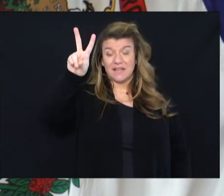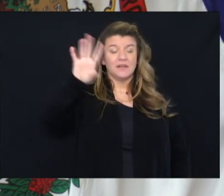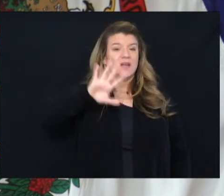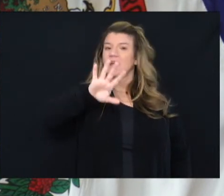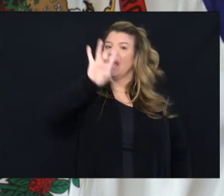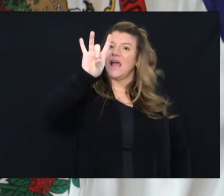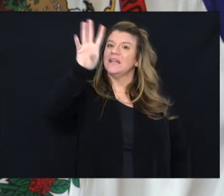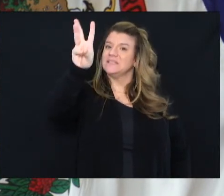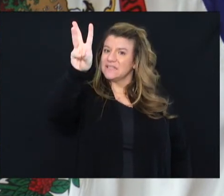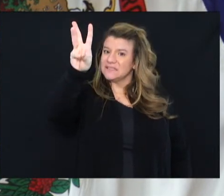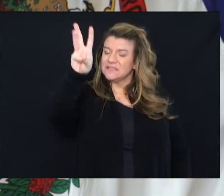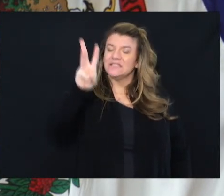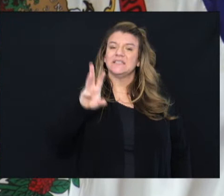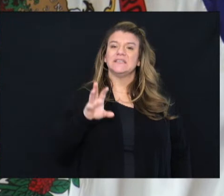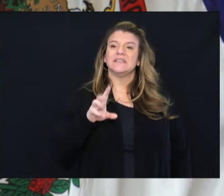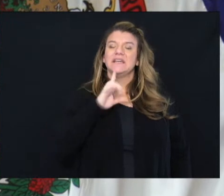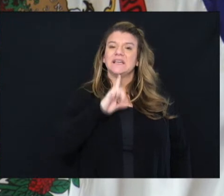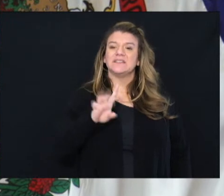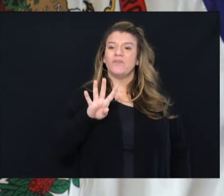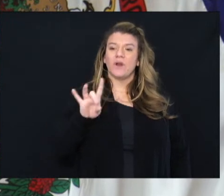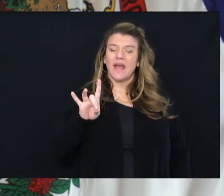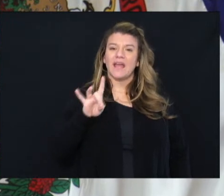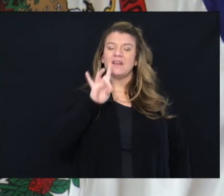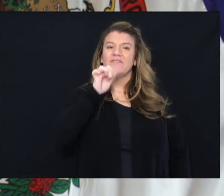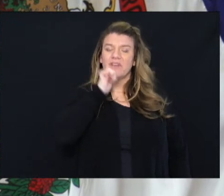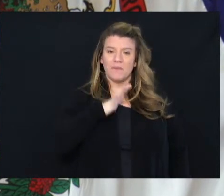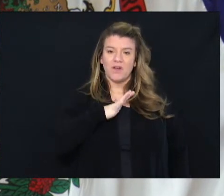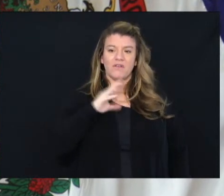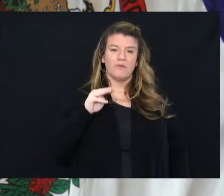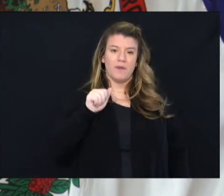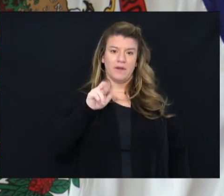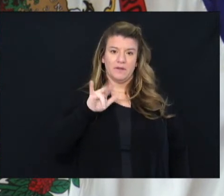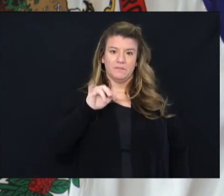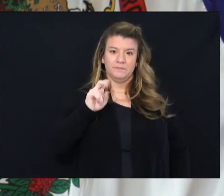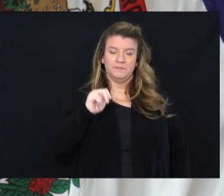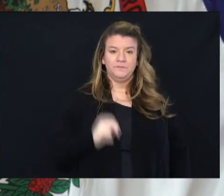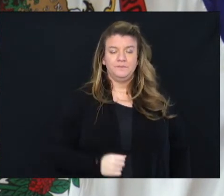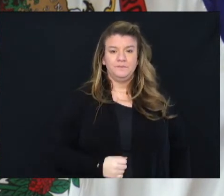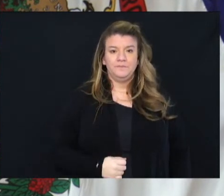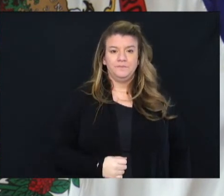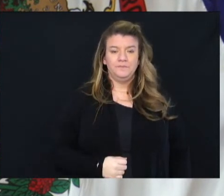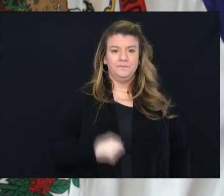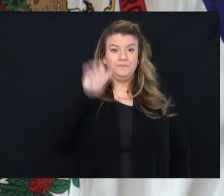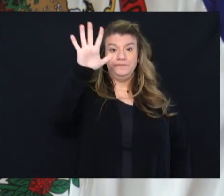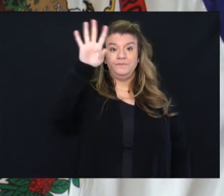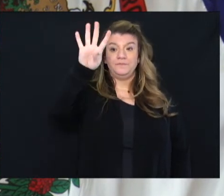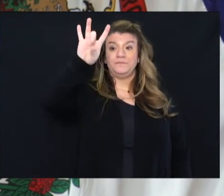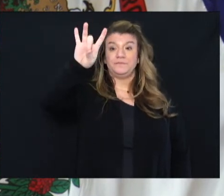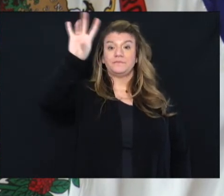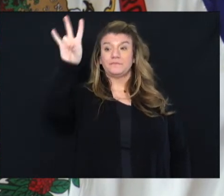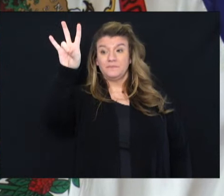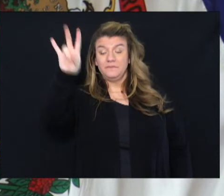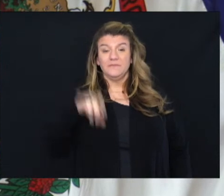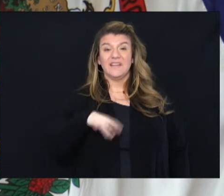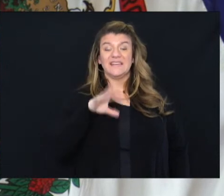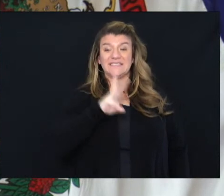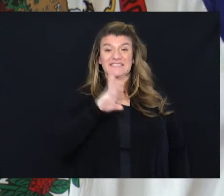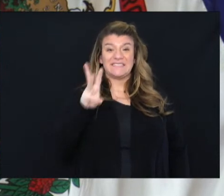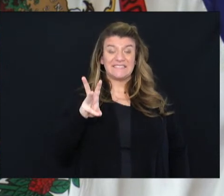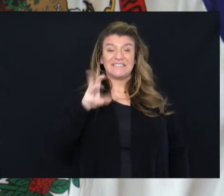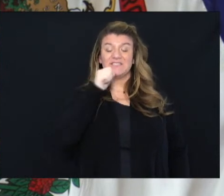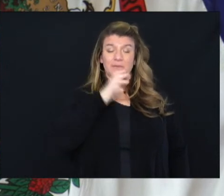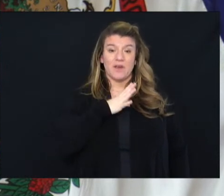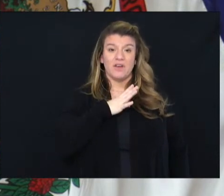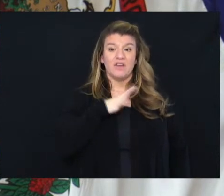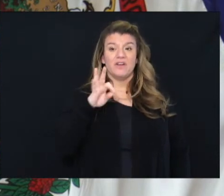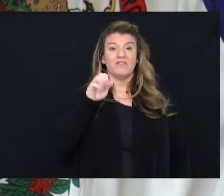5,486th death is a 48-year-old female from Marion County. The 5,487th death is a 66-year-old